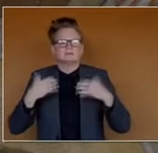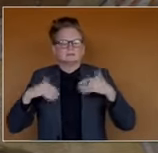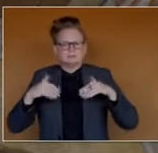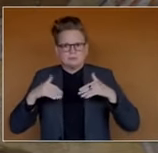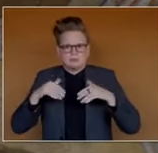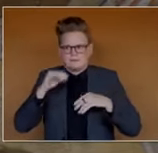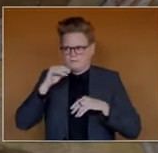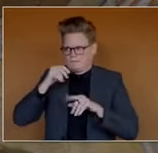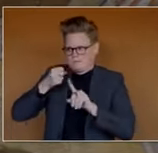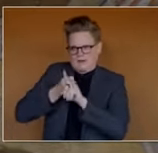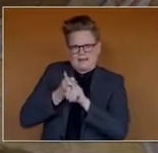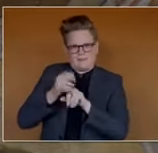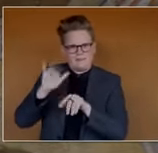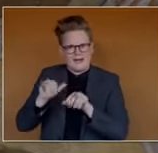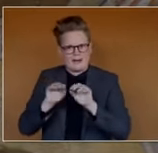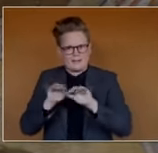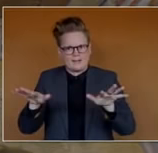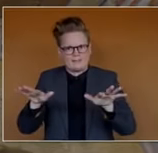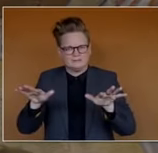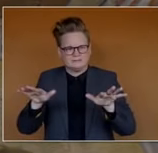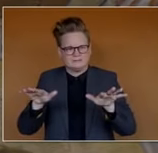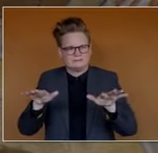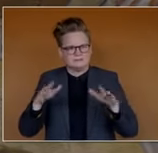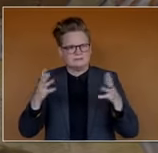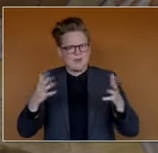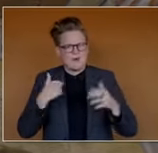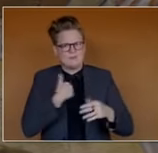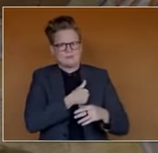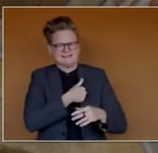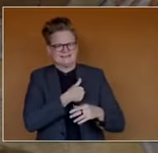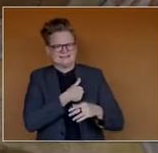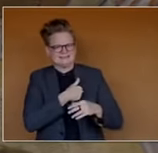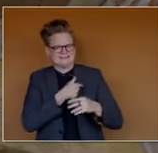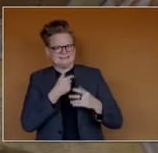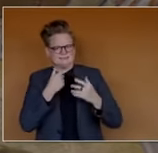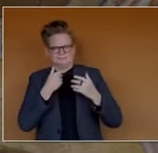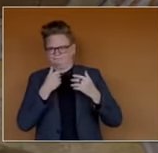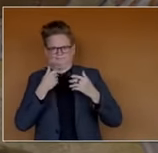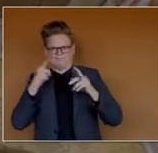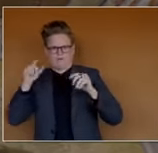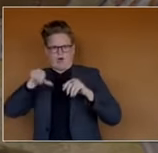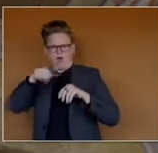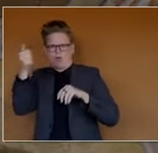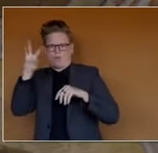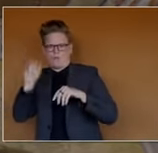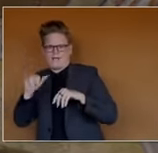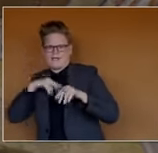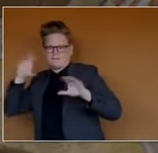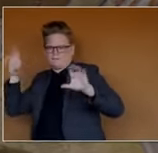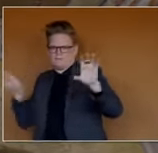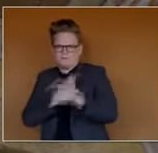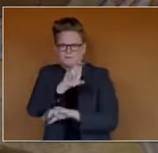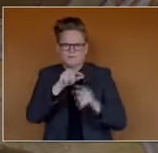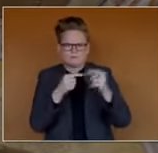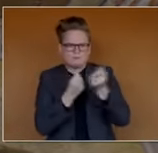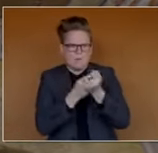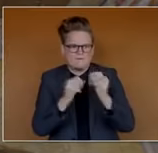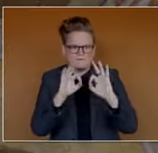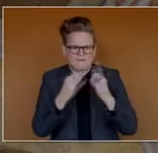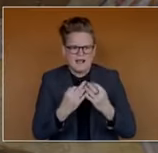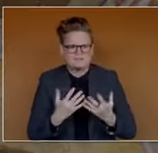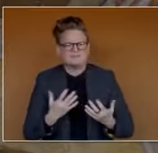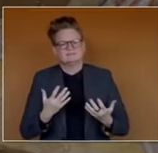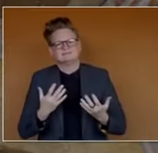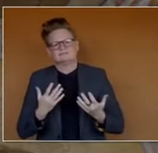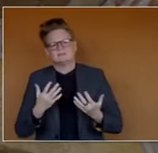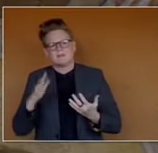providing additional $500 to support families with children. So the eligibility is now north of $1,100 or roughly $1,100,